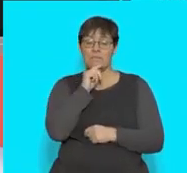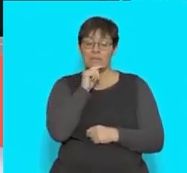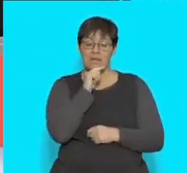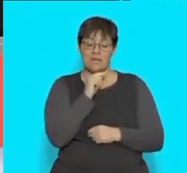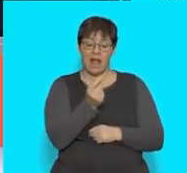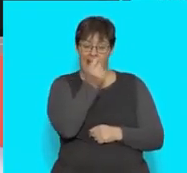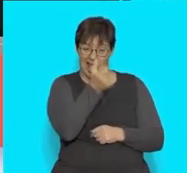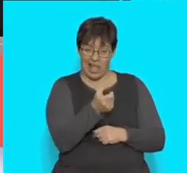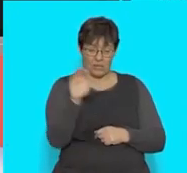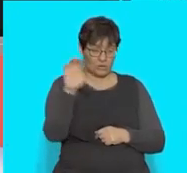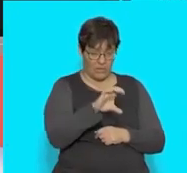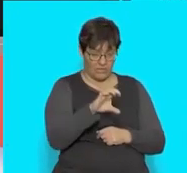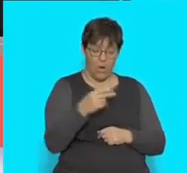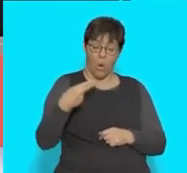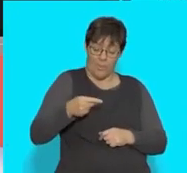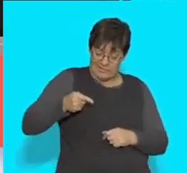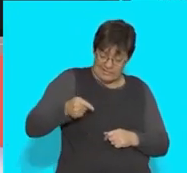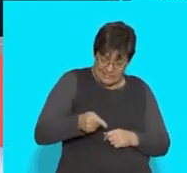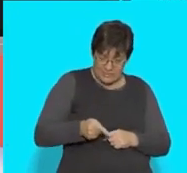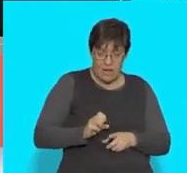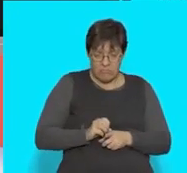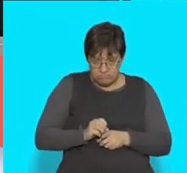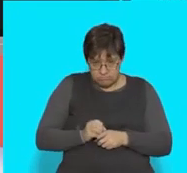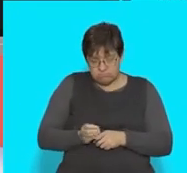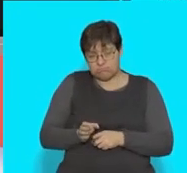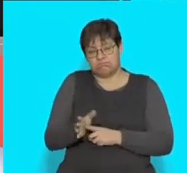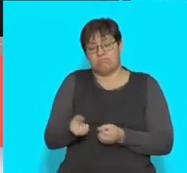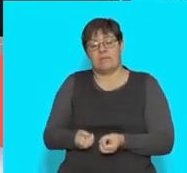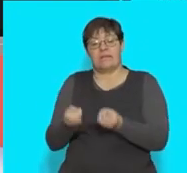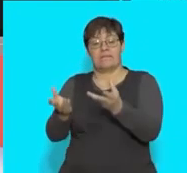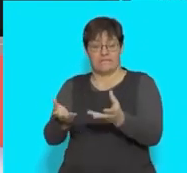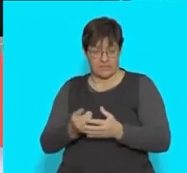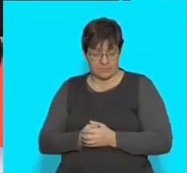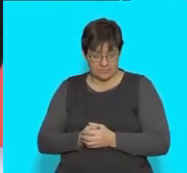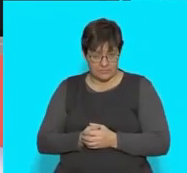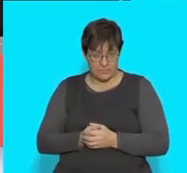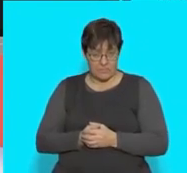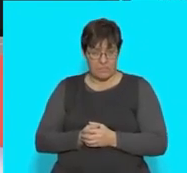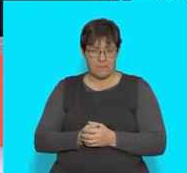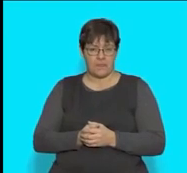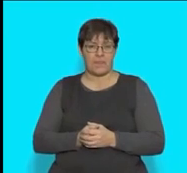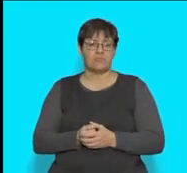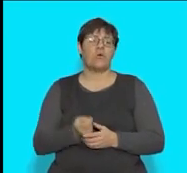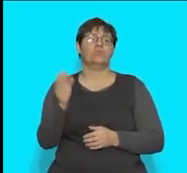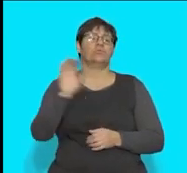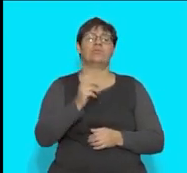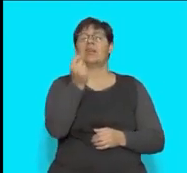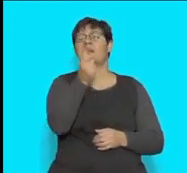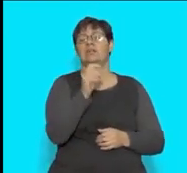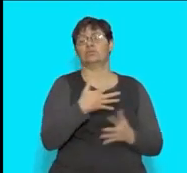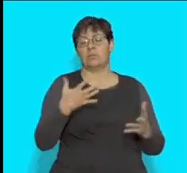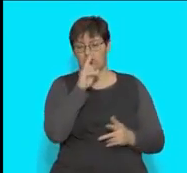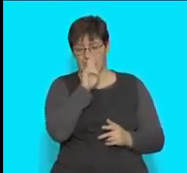little salt, the hormone is going to be secreted. Now let's have a look what happens when we have too little